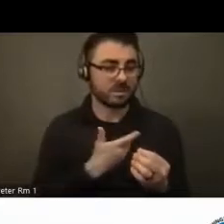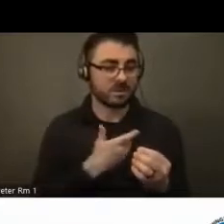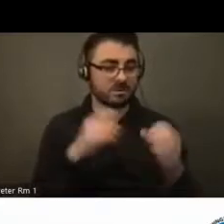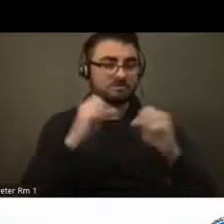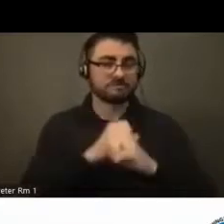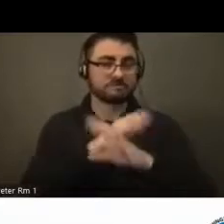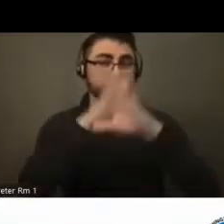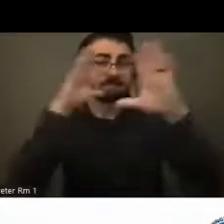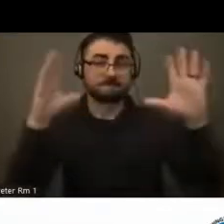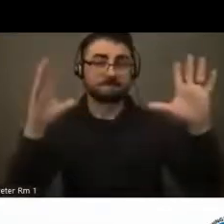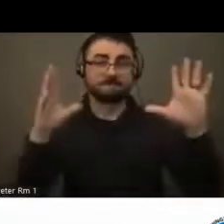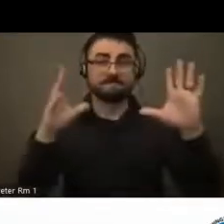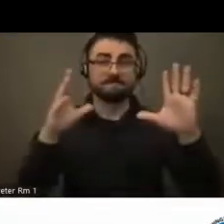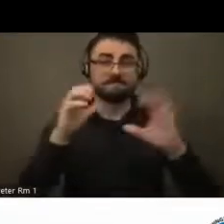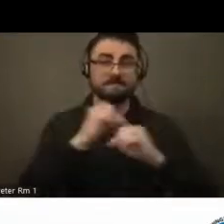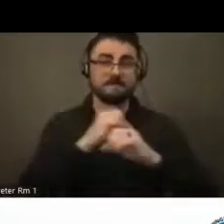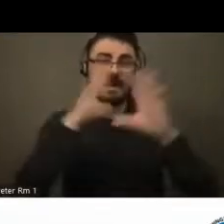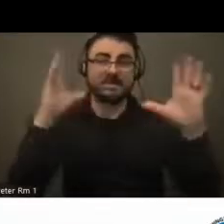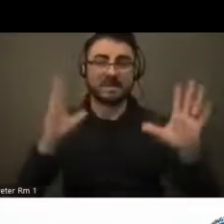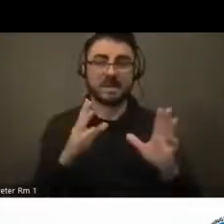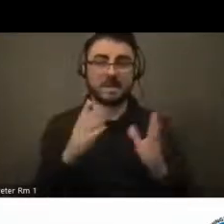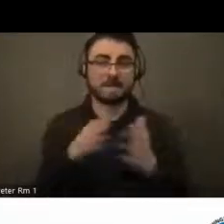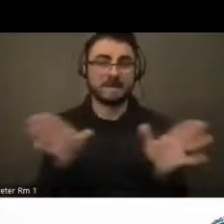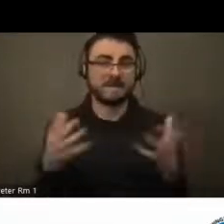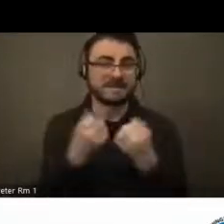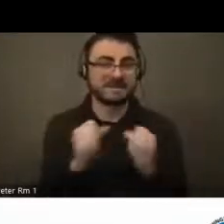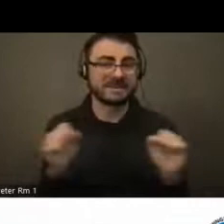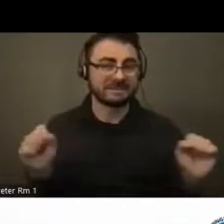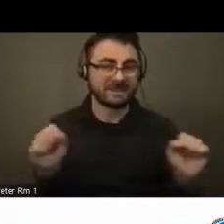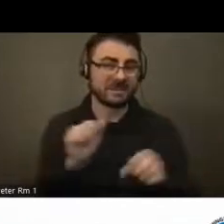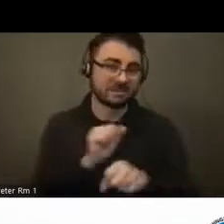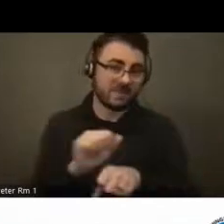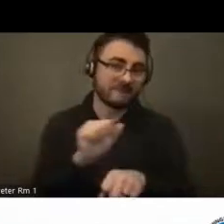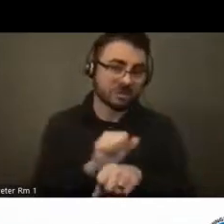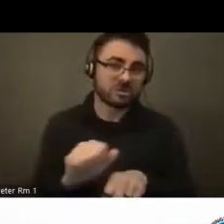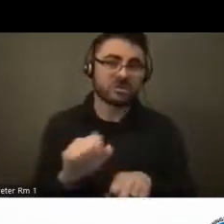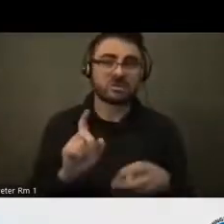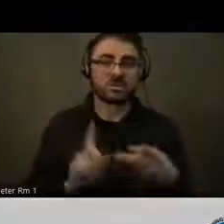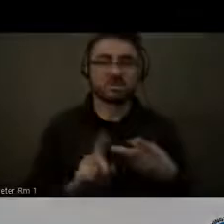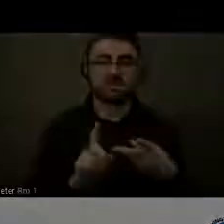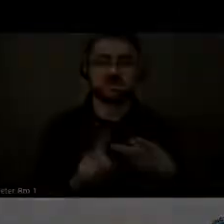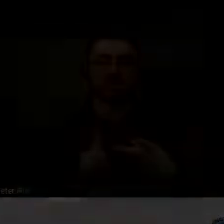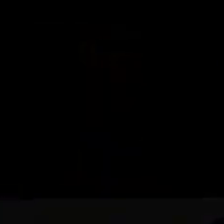reimagining public safety efforts, and also